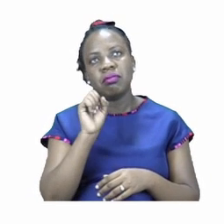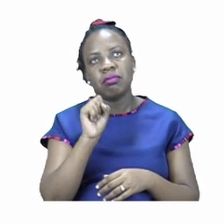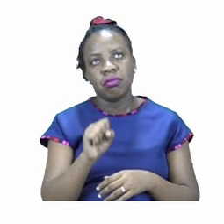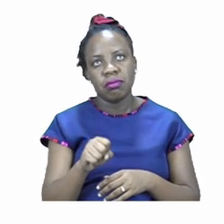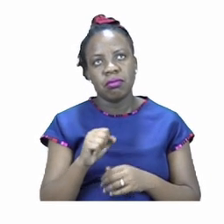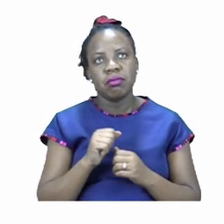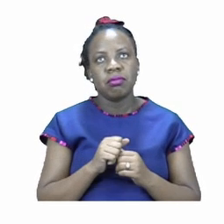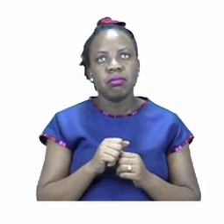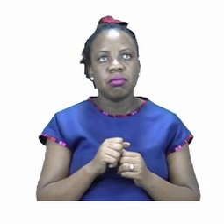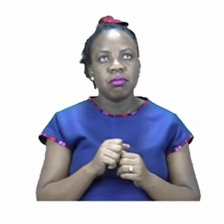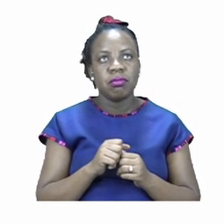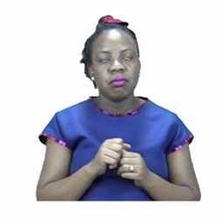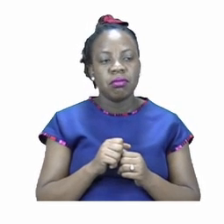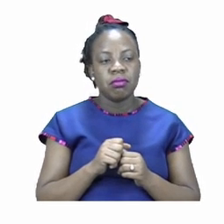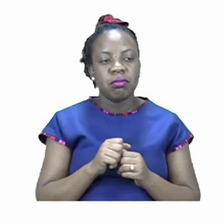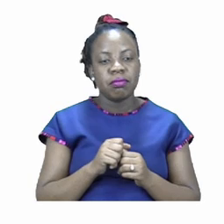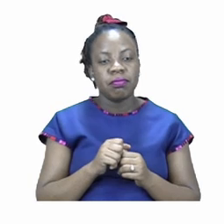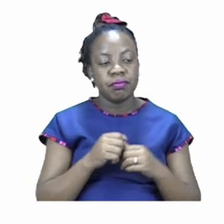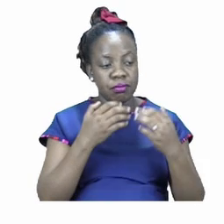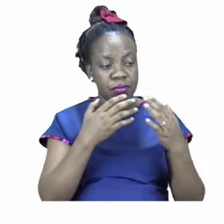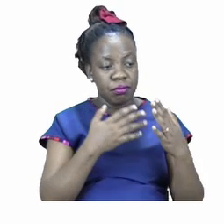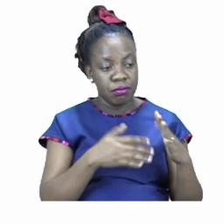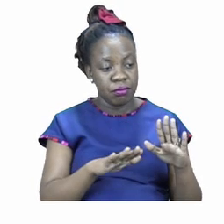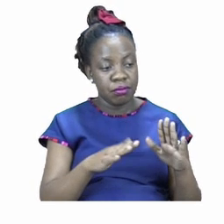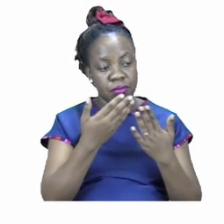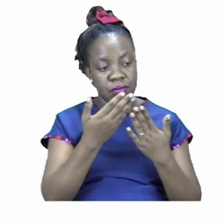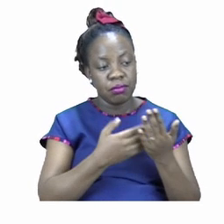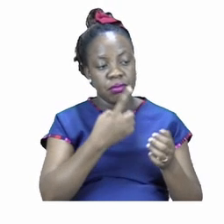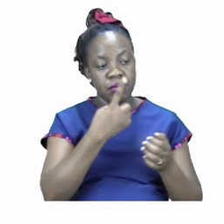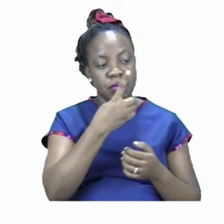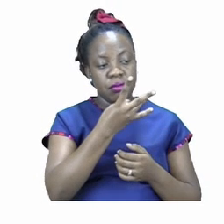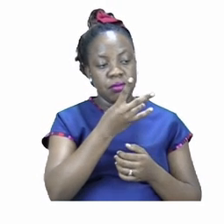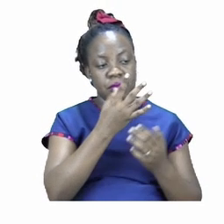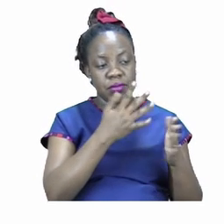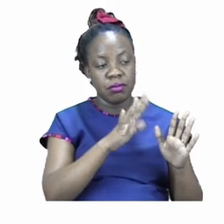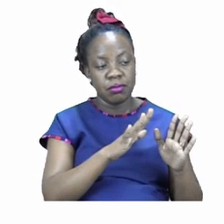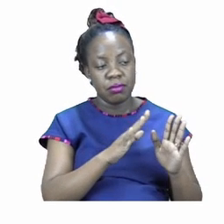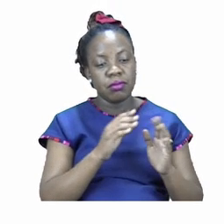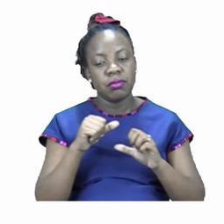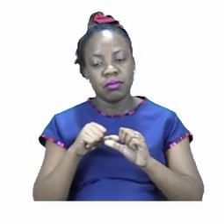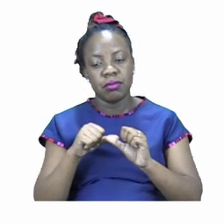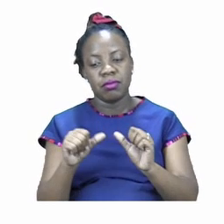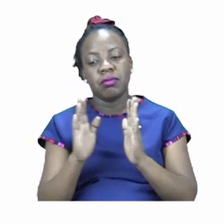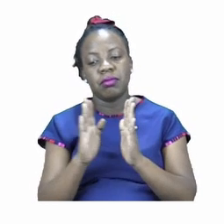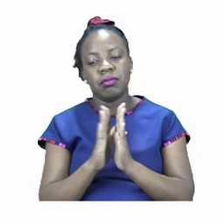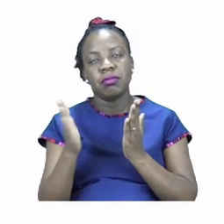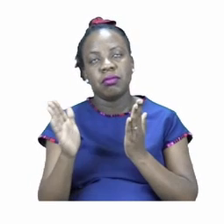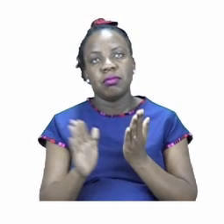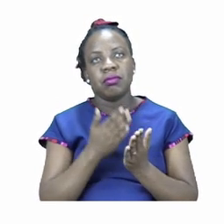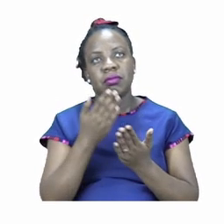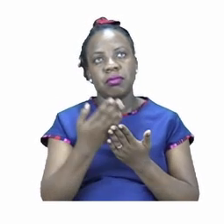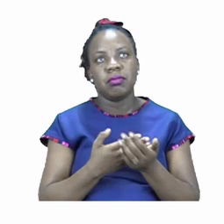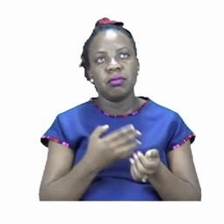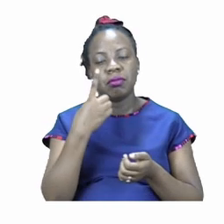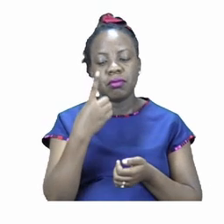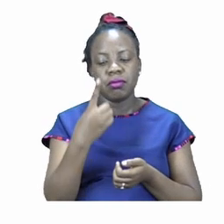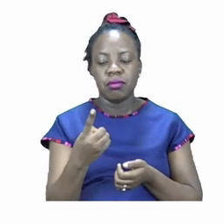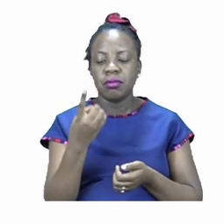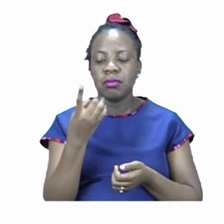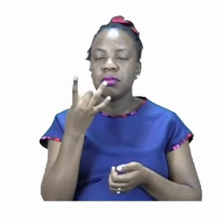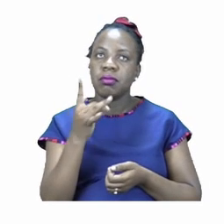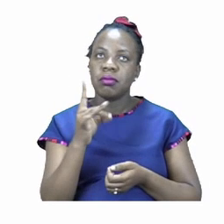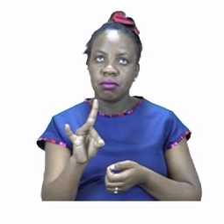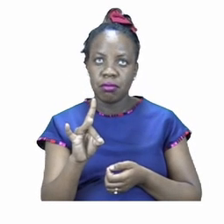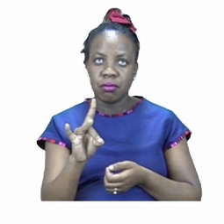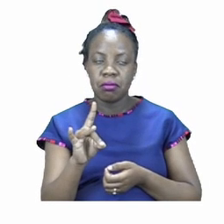the next page, page 18. On page 18, we are going to be doing our vocabulary and